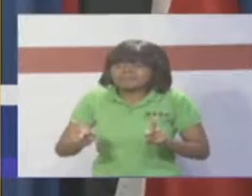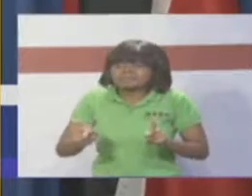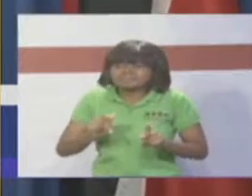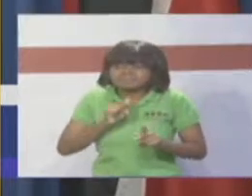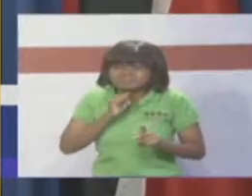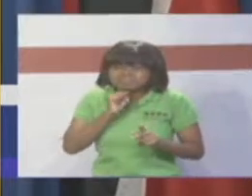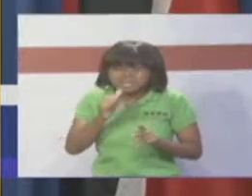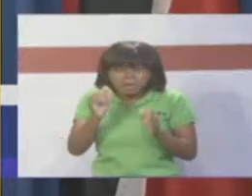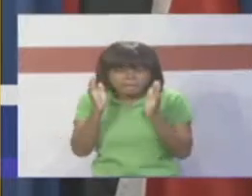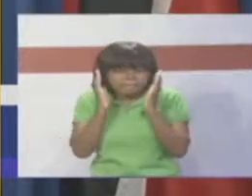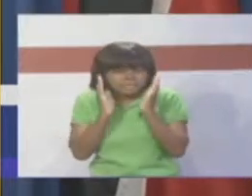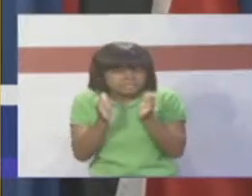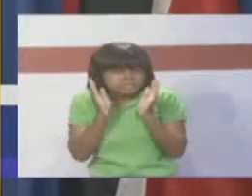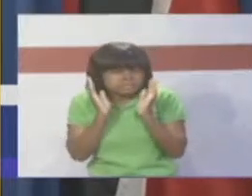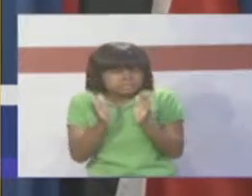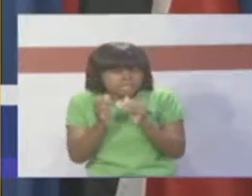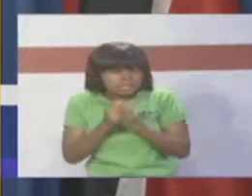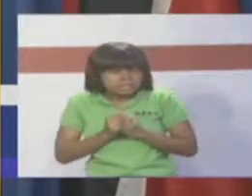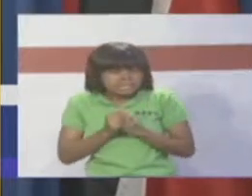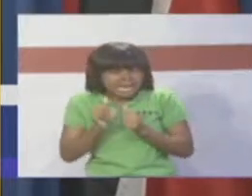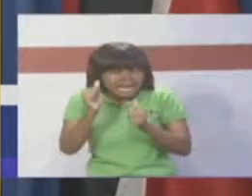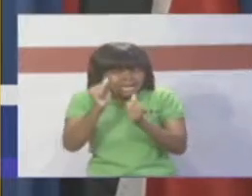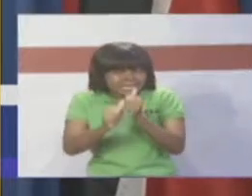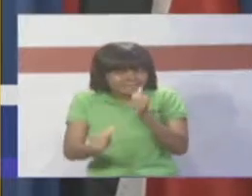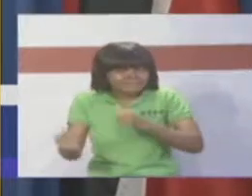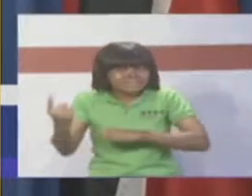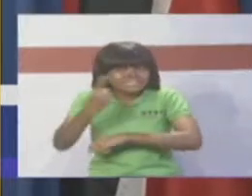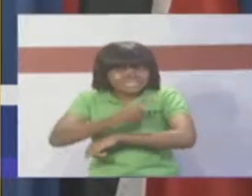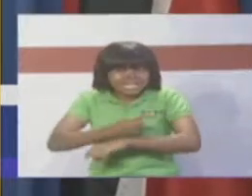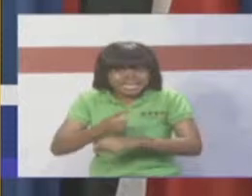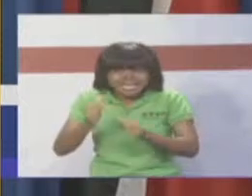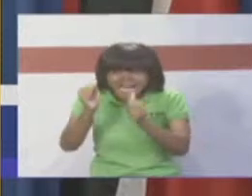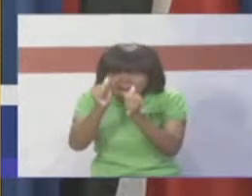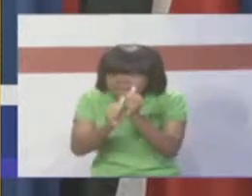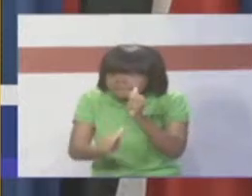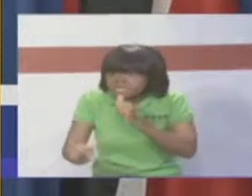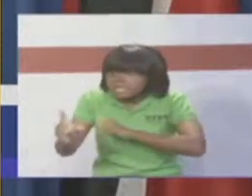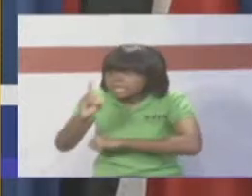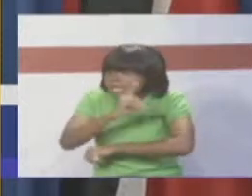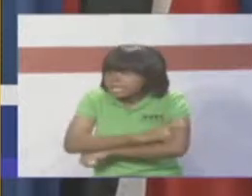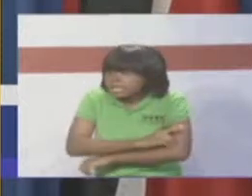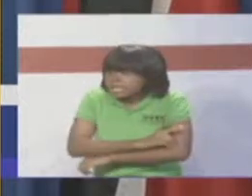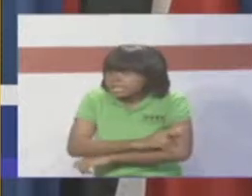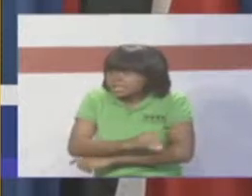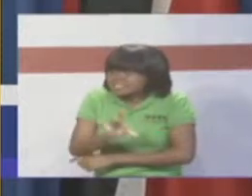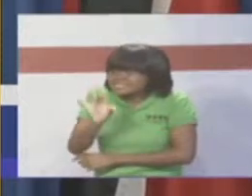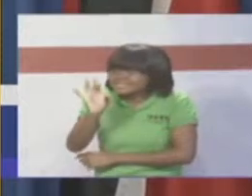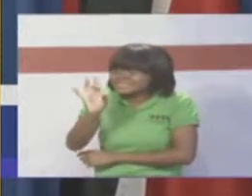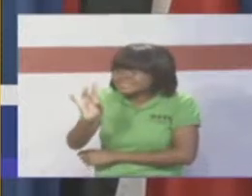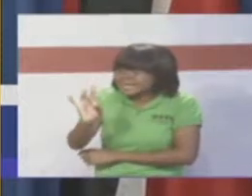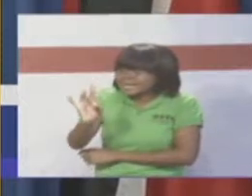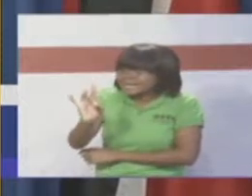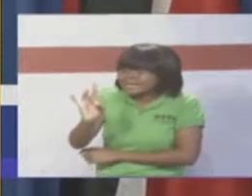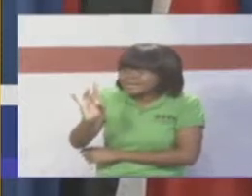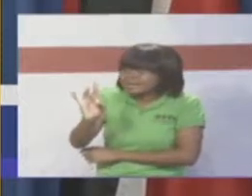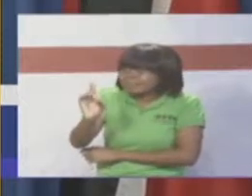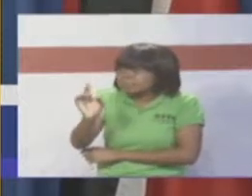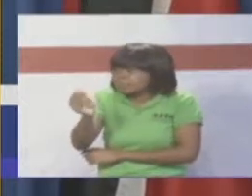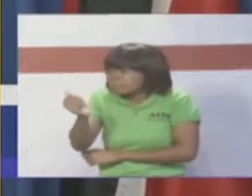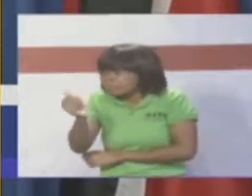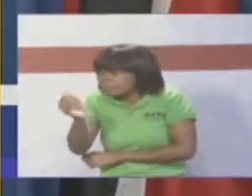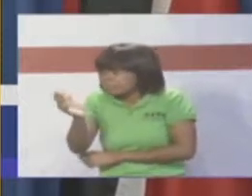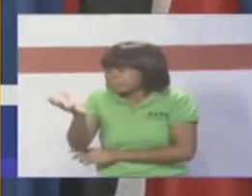people. I ask you, if an invader came ashore in Maracas Beach